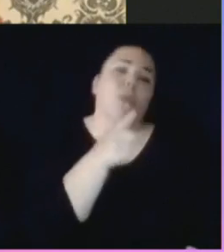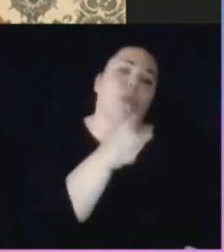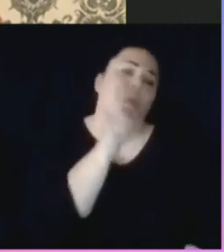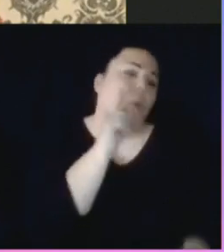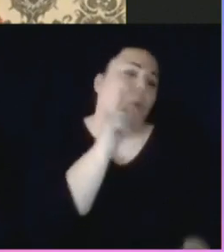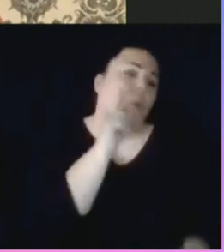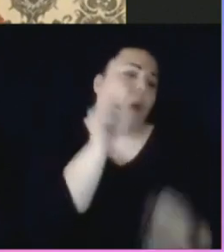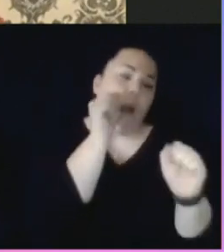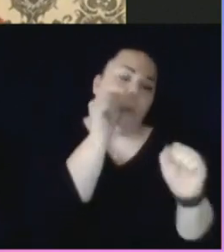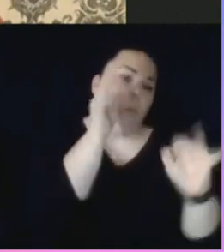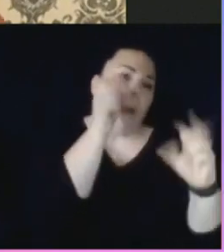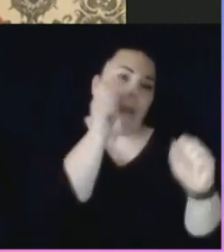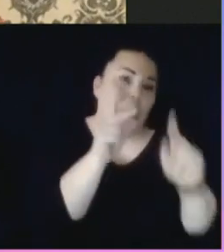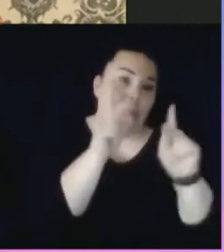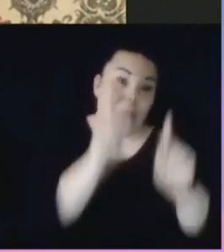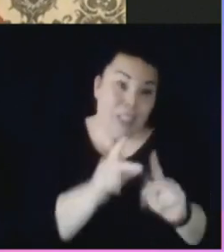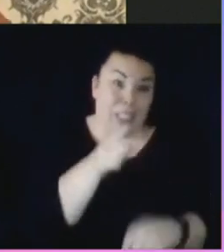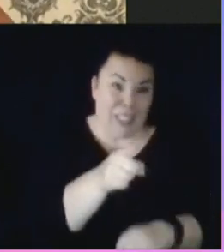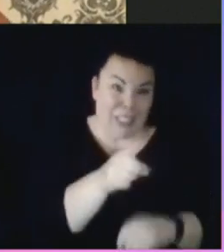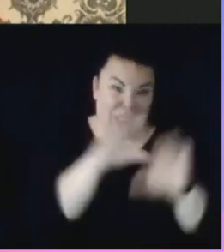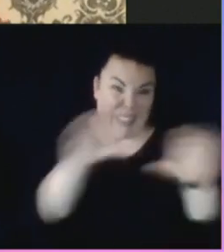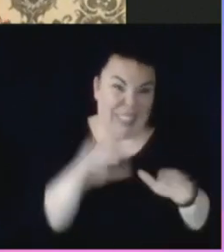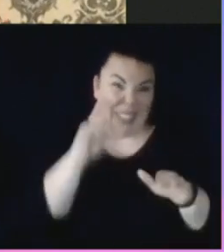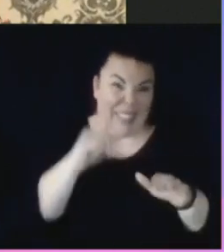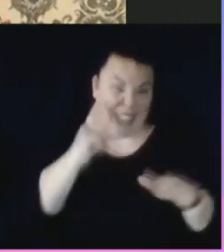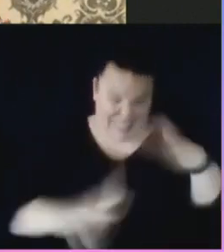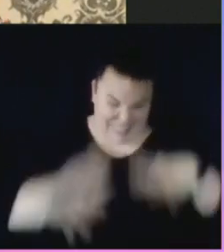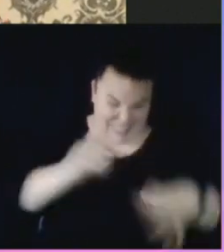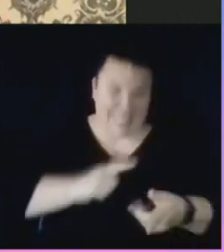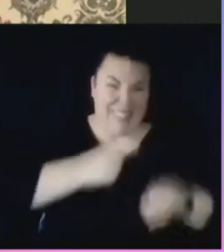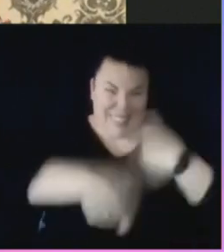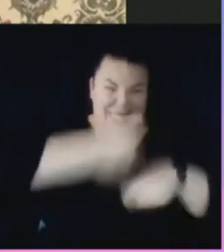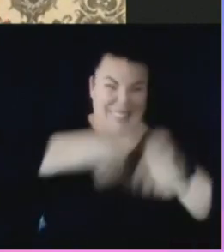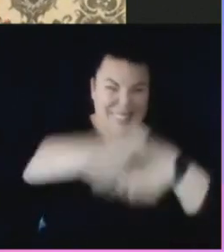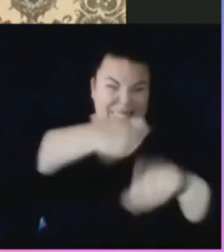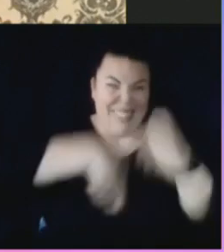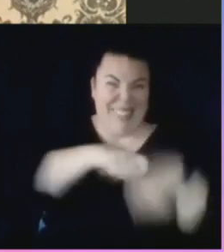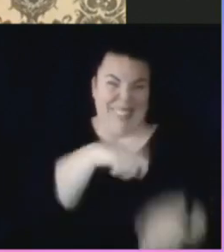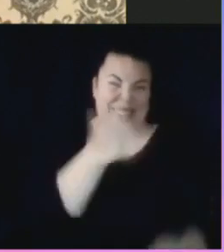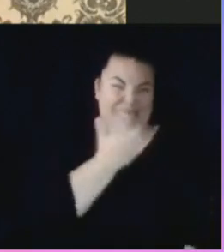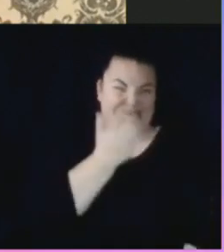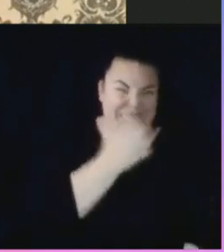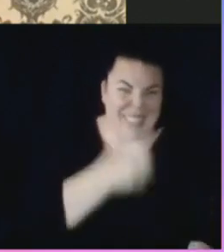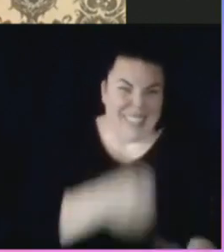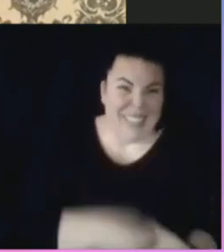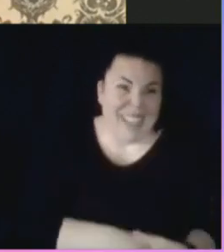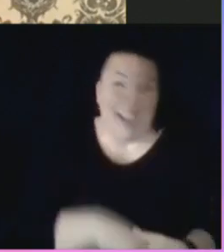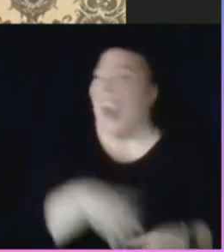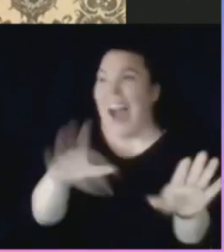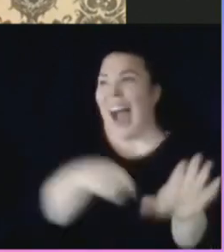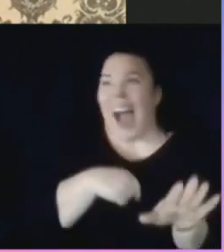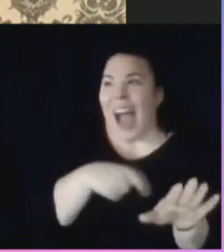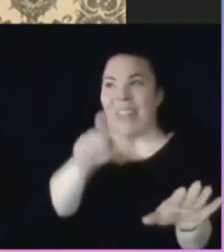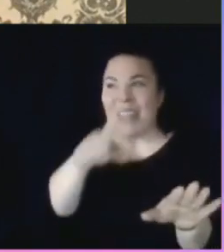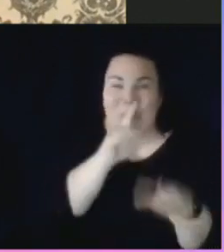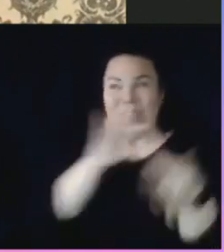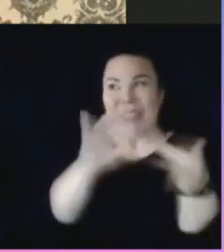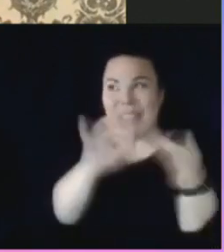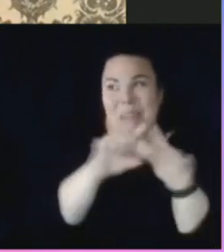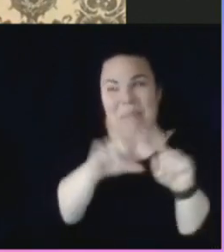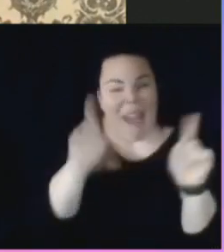did a costume change during the middle of the show. You know, I'm not supposed to say things like that, but I just told everybody. I'm